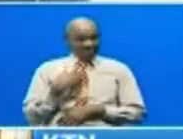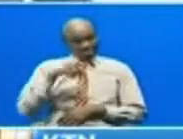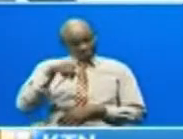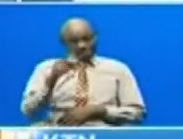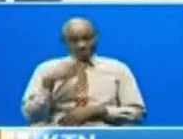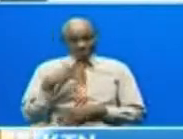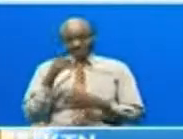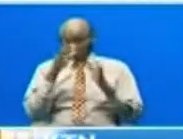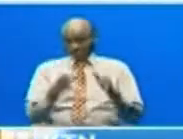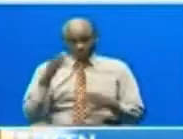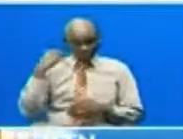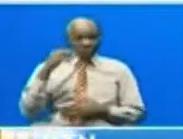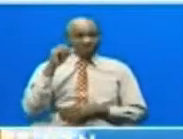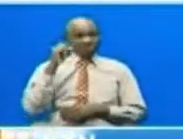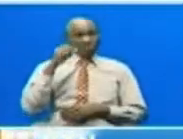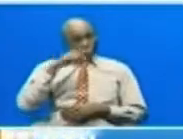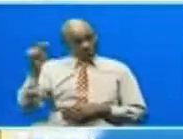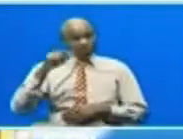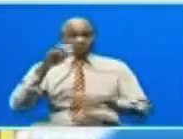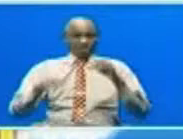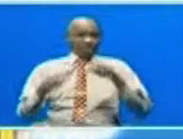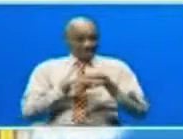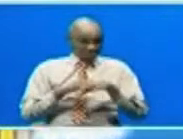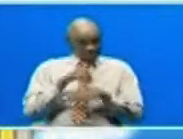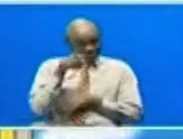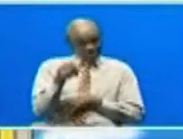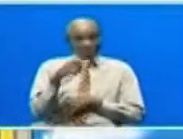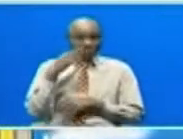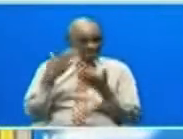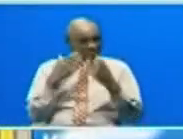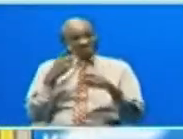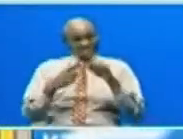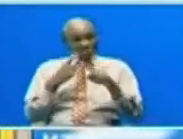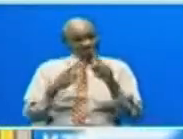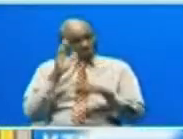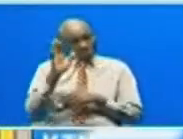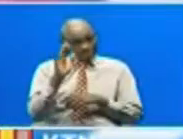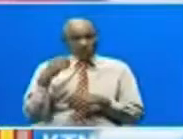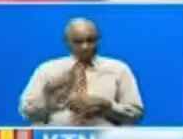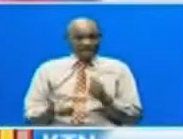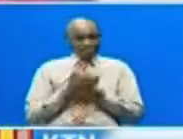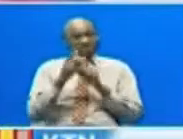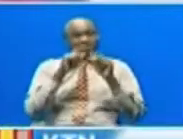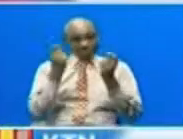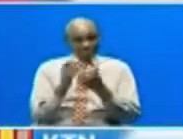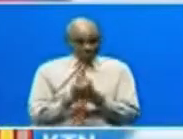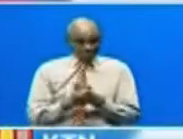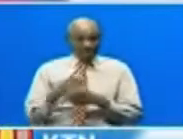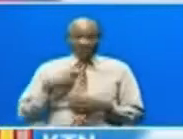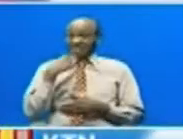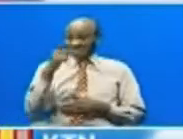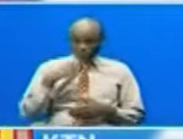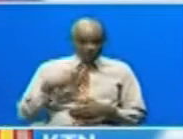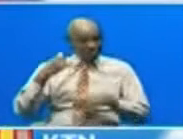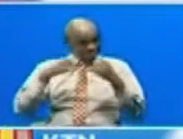for Nairobi City Stars before leaving for South Africa, hopes that his experience will propel Bandari to great heights. Siwezi sema mimi na sichezi